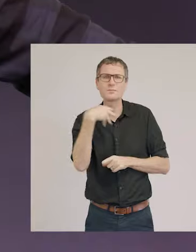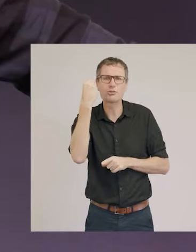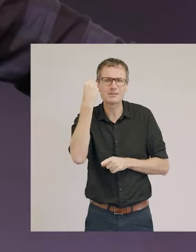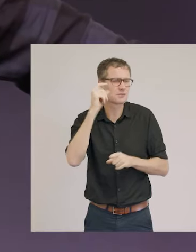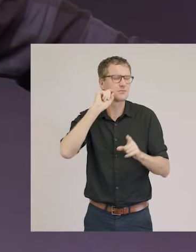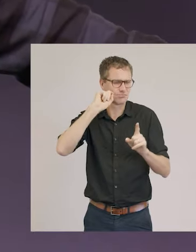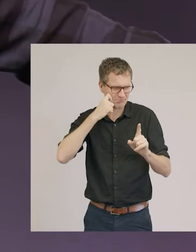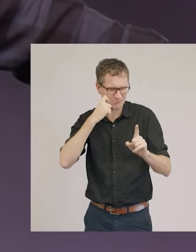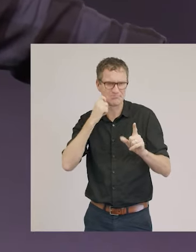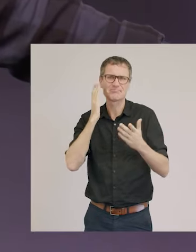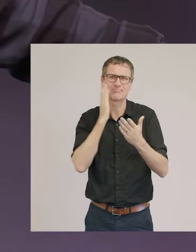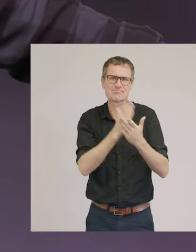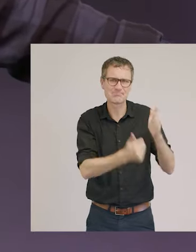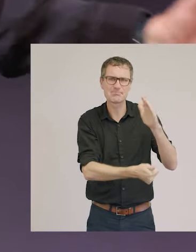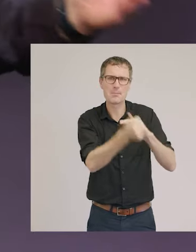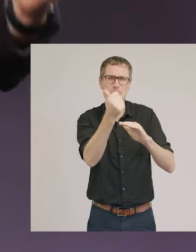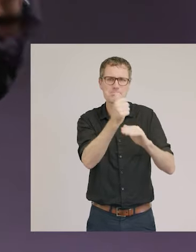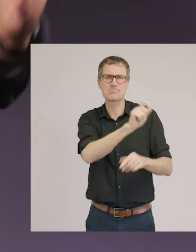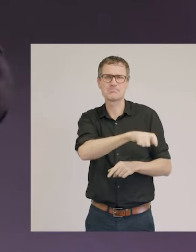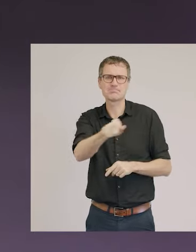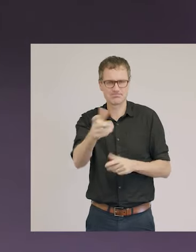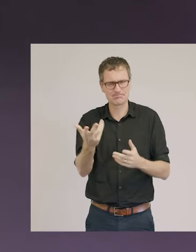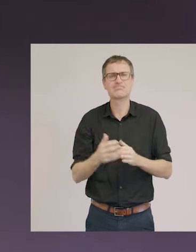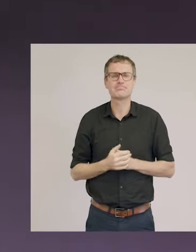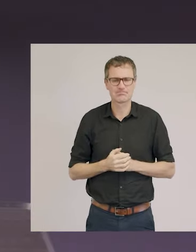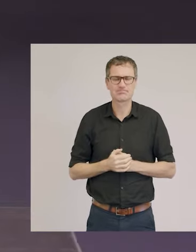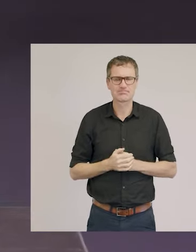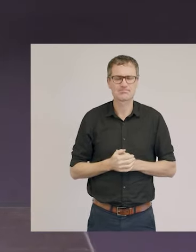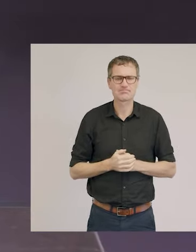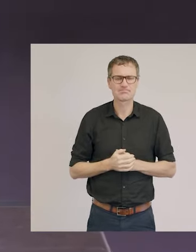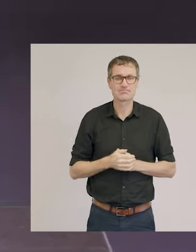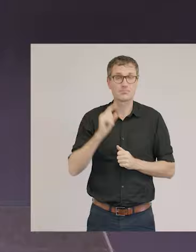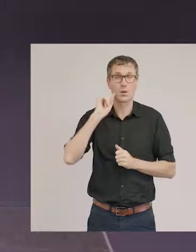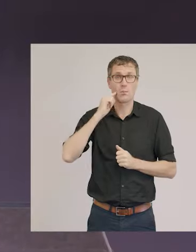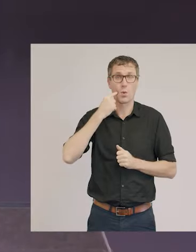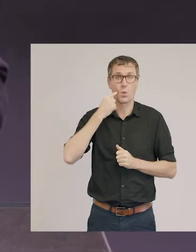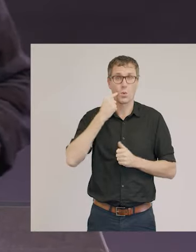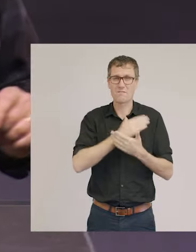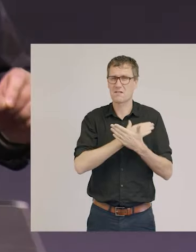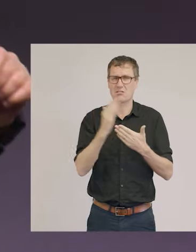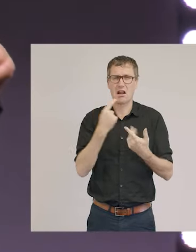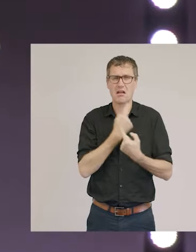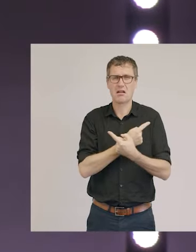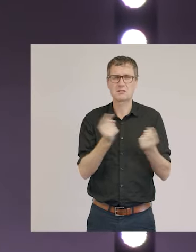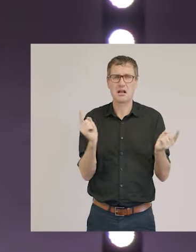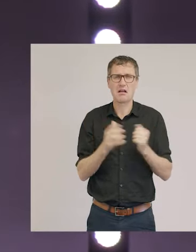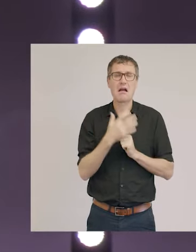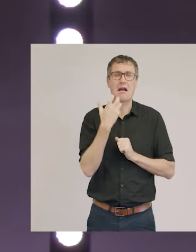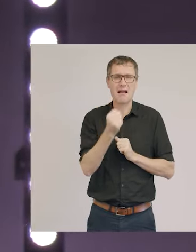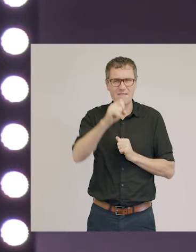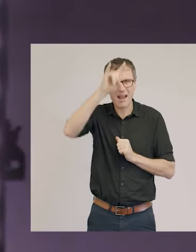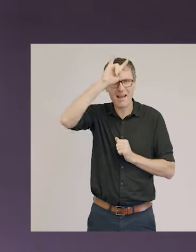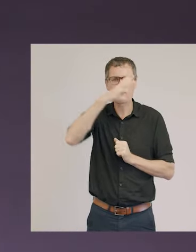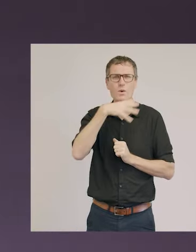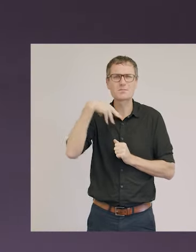out. And so this is something that we in the Western world don't understand. But Paul is saying here very clearly that there are